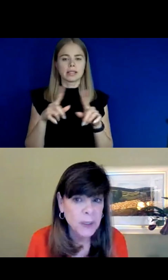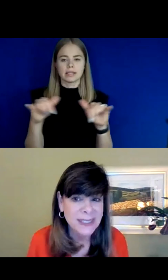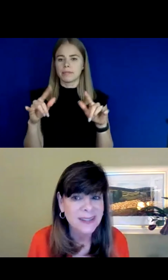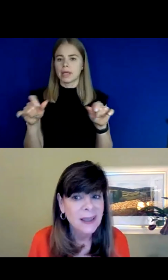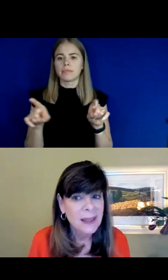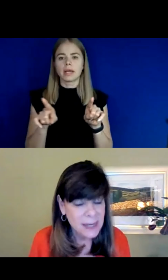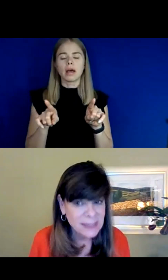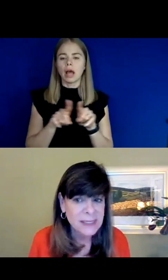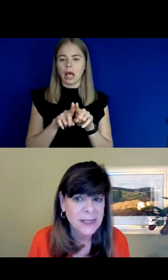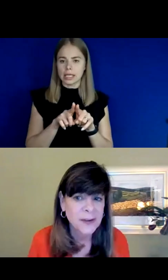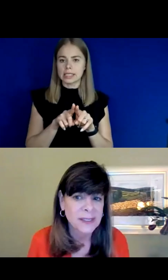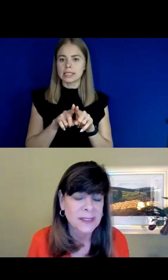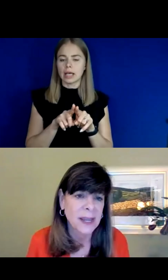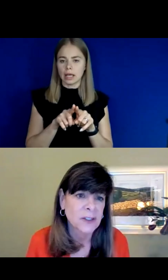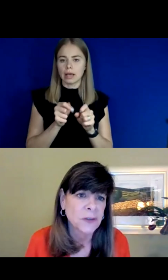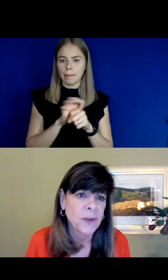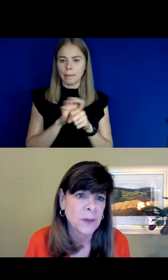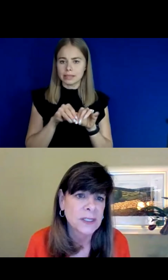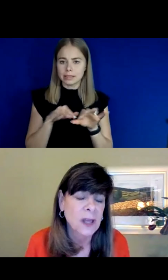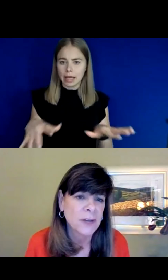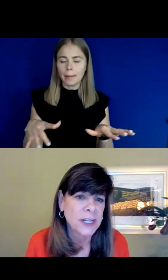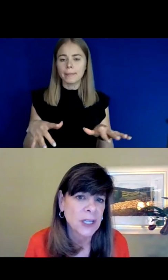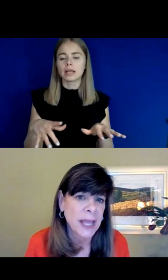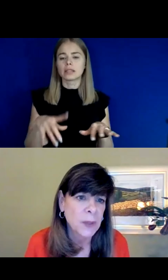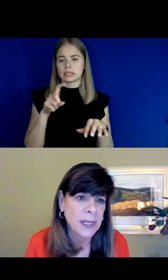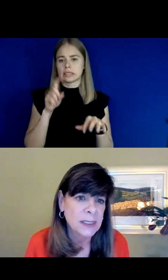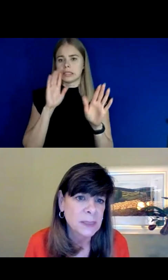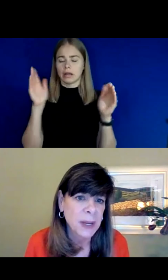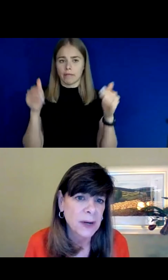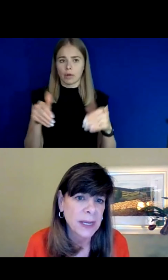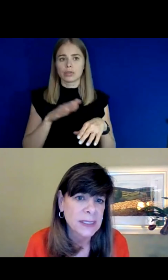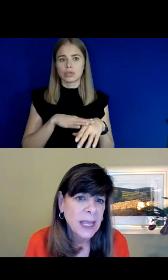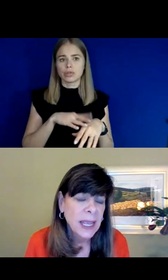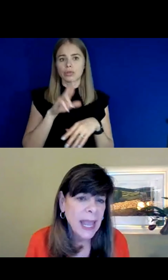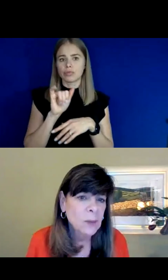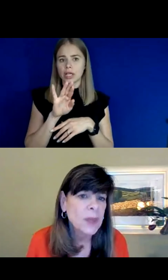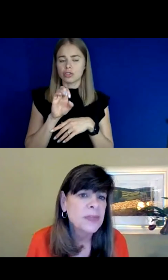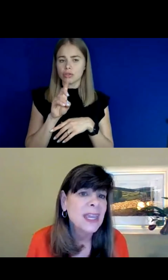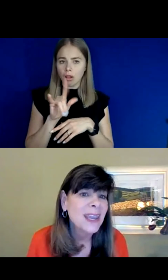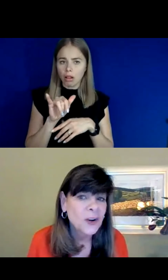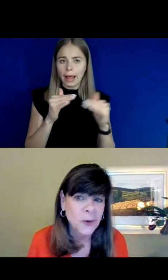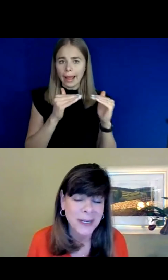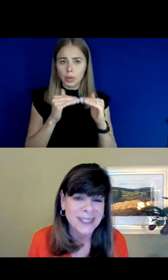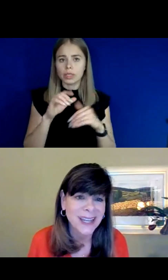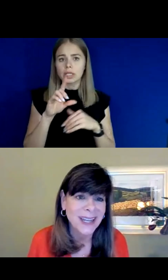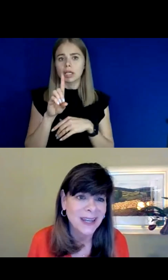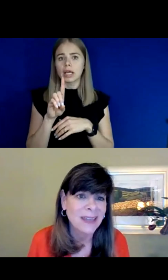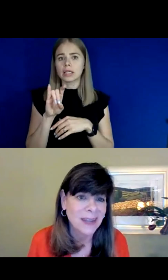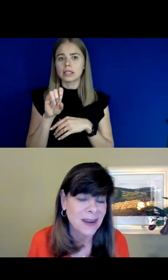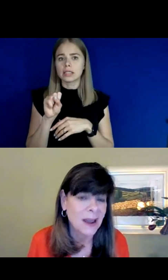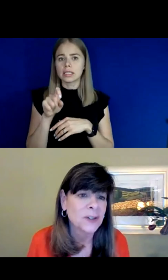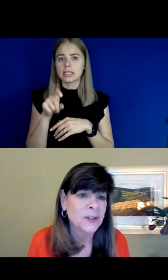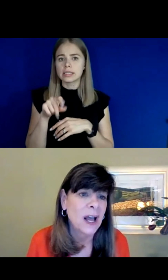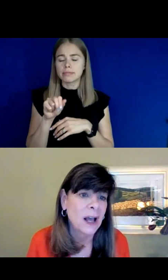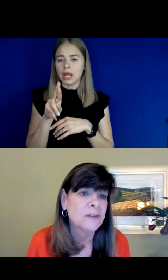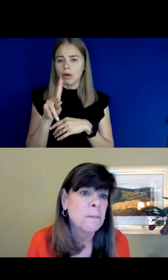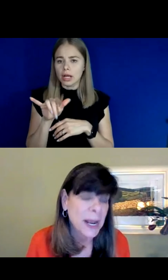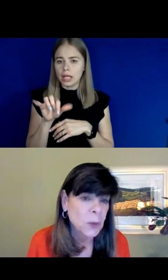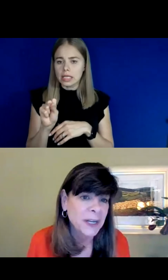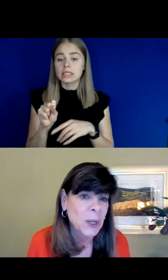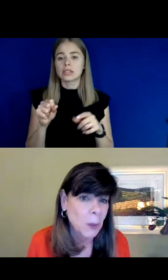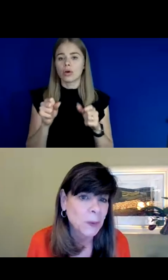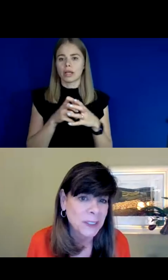the focus, the necessary societal focus on racial equity and disparities. And with the increase in the numbers